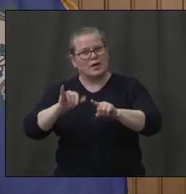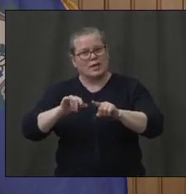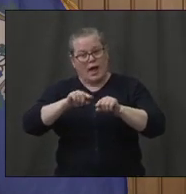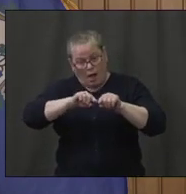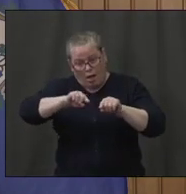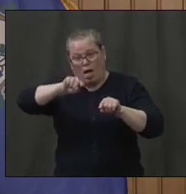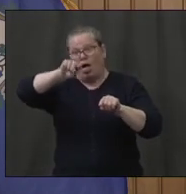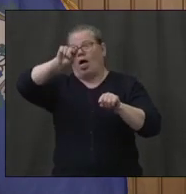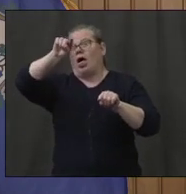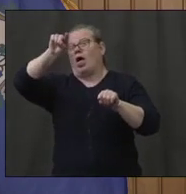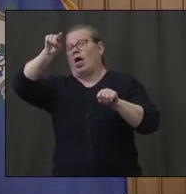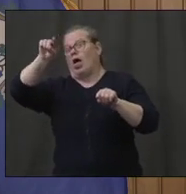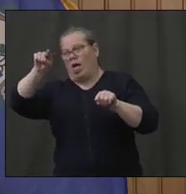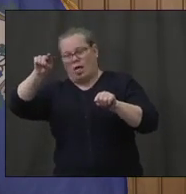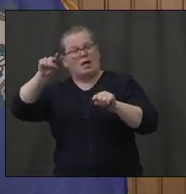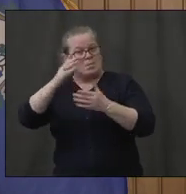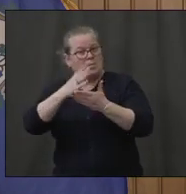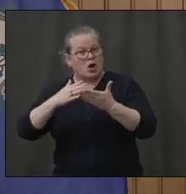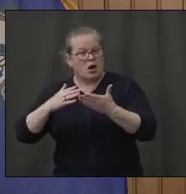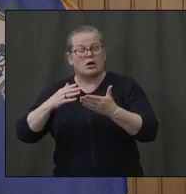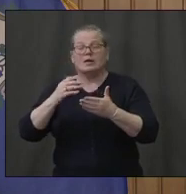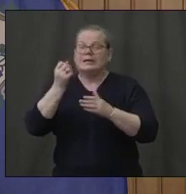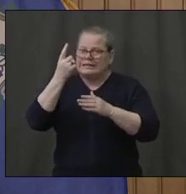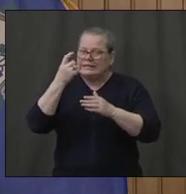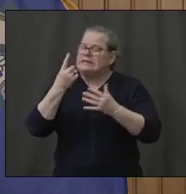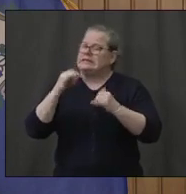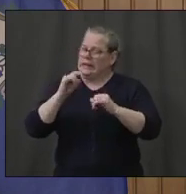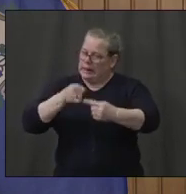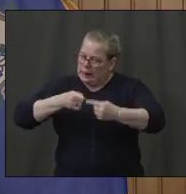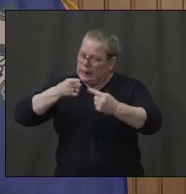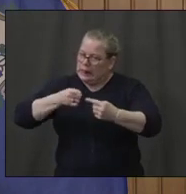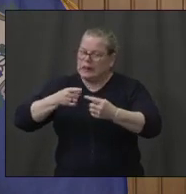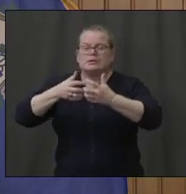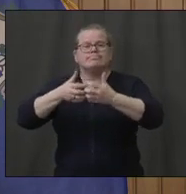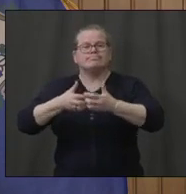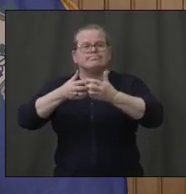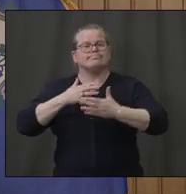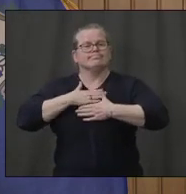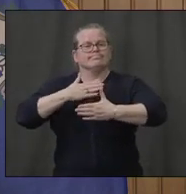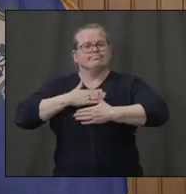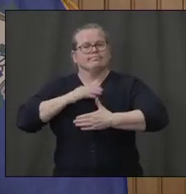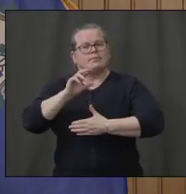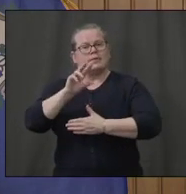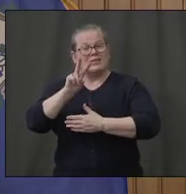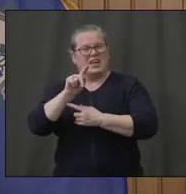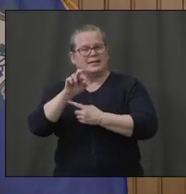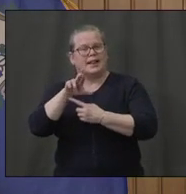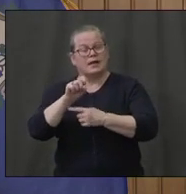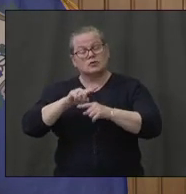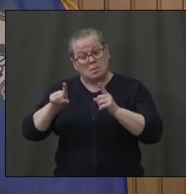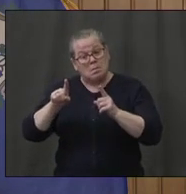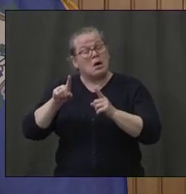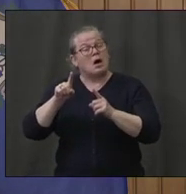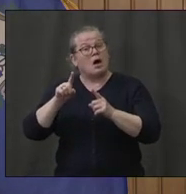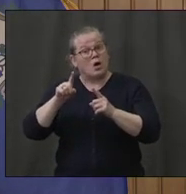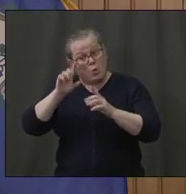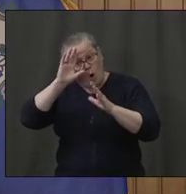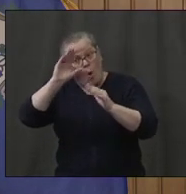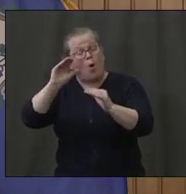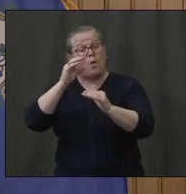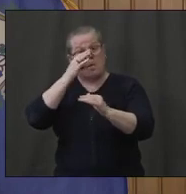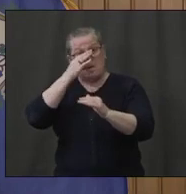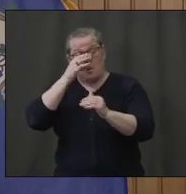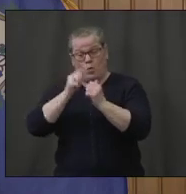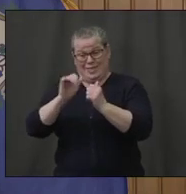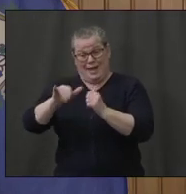ventilators. But again, I think you see some ways where we'll be able to mitigate that effect as well. So I'm really confident that working together, working